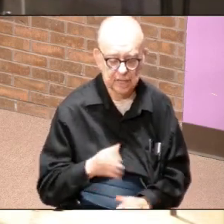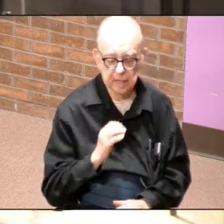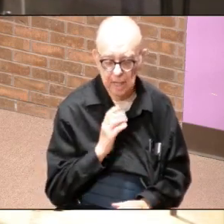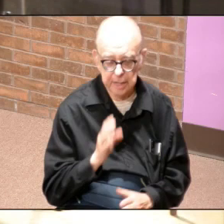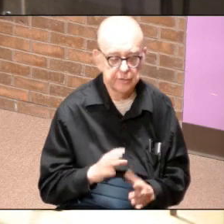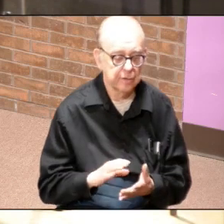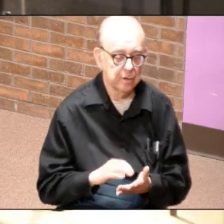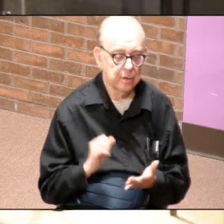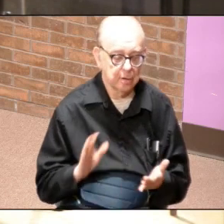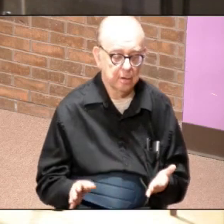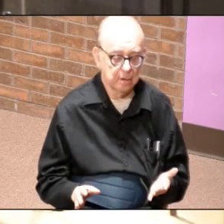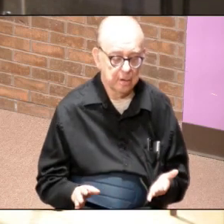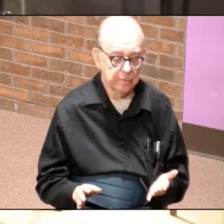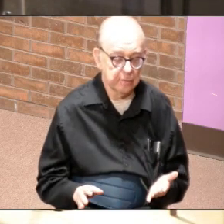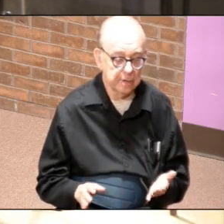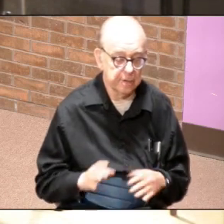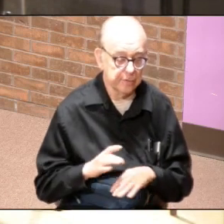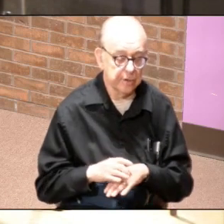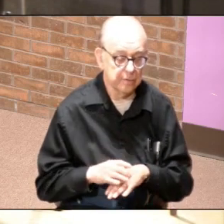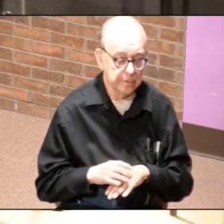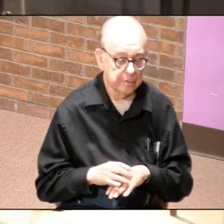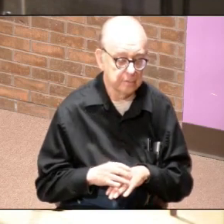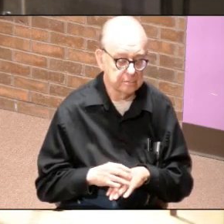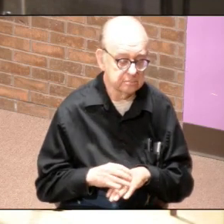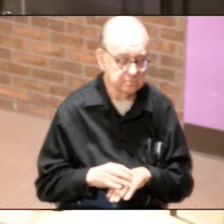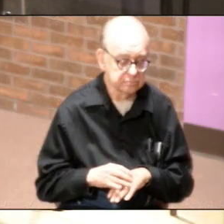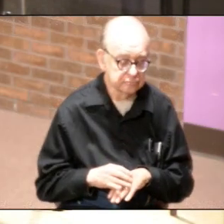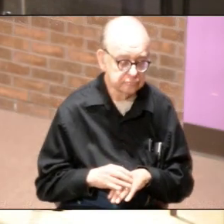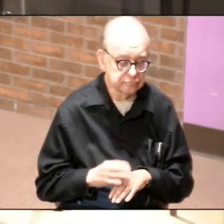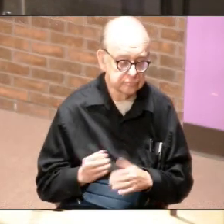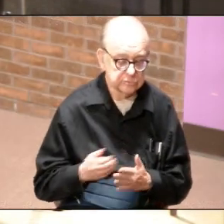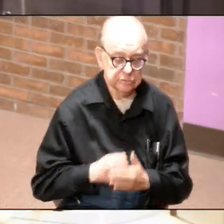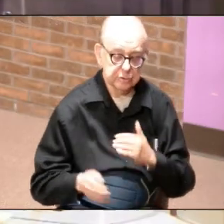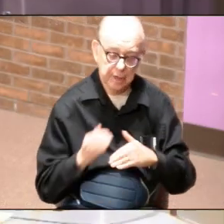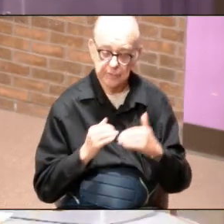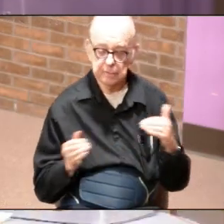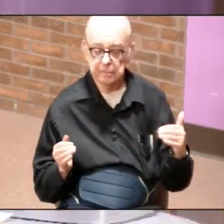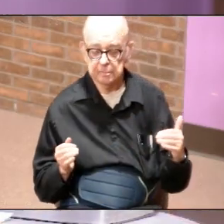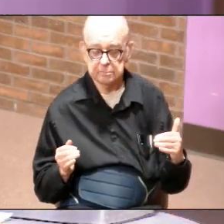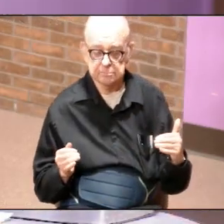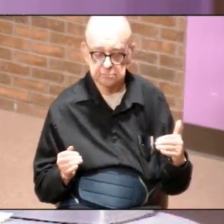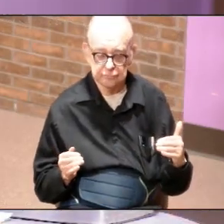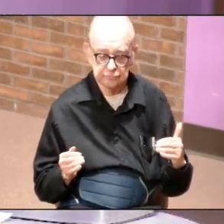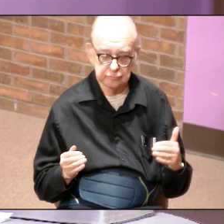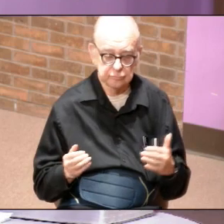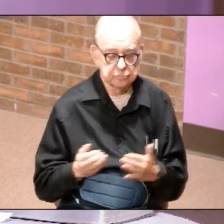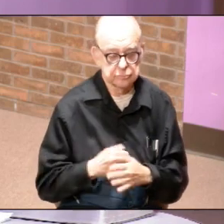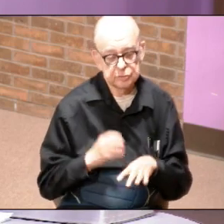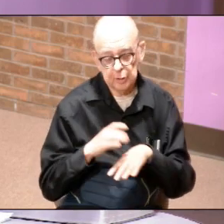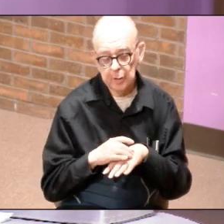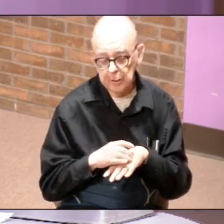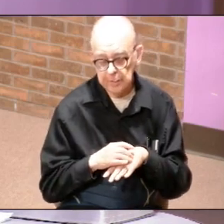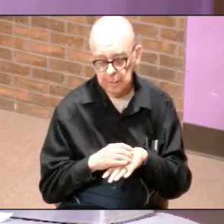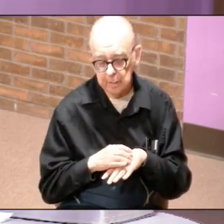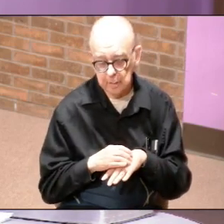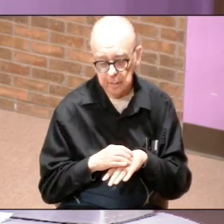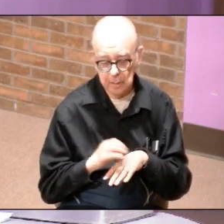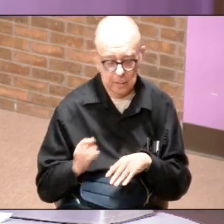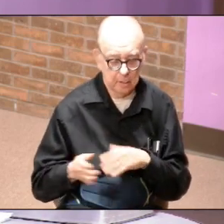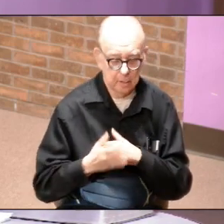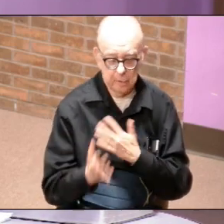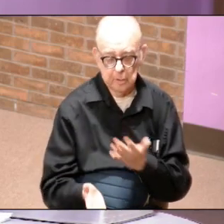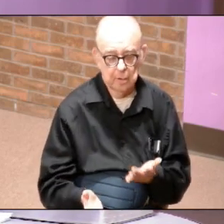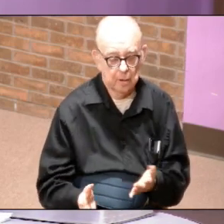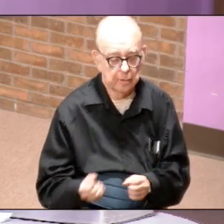undoing is the earth. A new heaven and a new earth. All of the rest